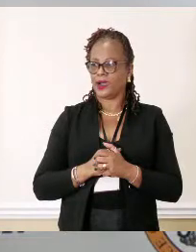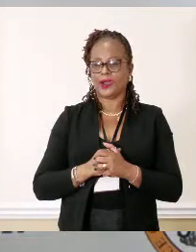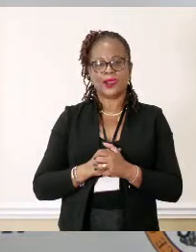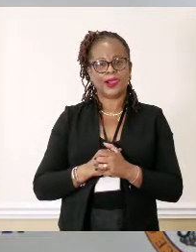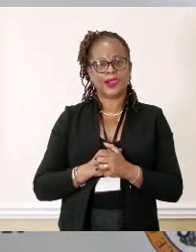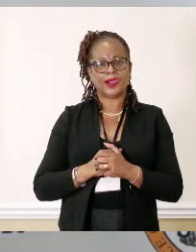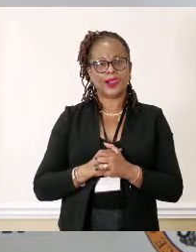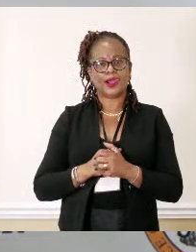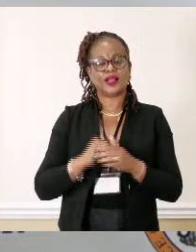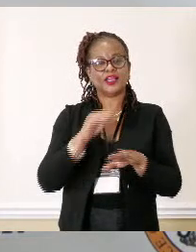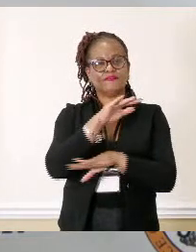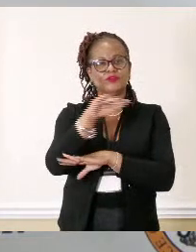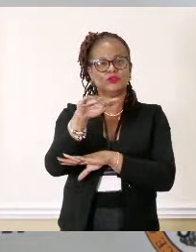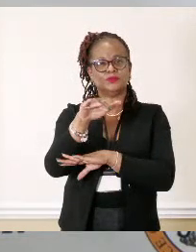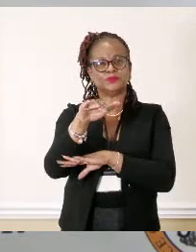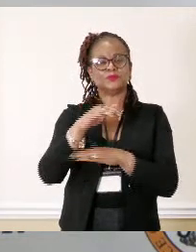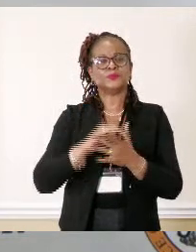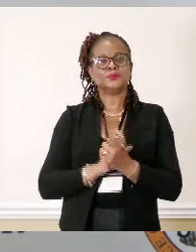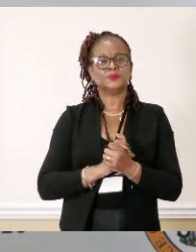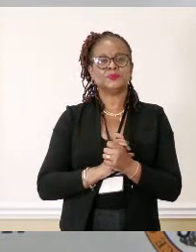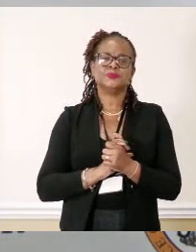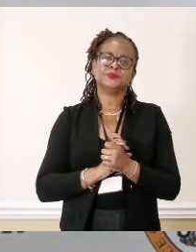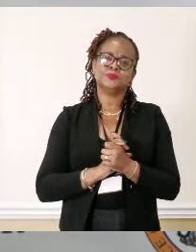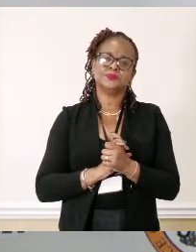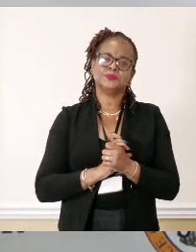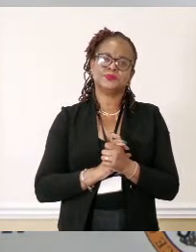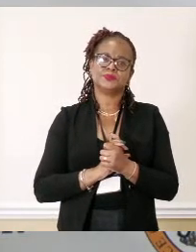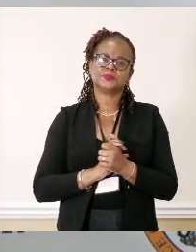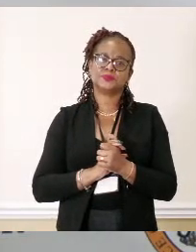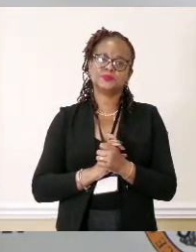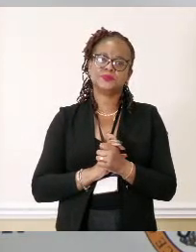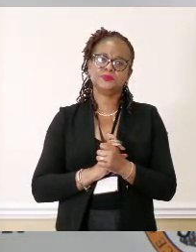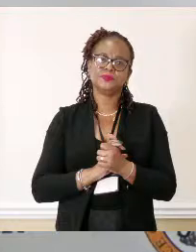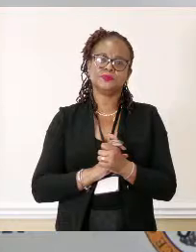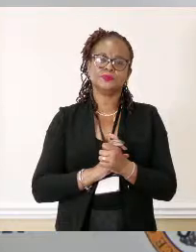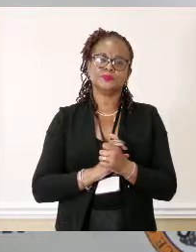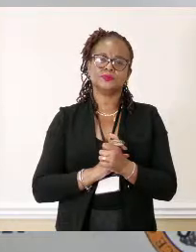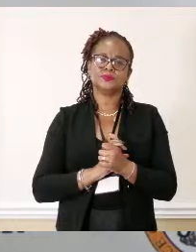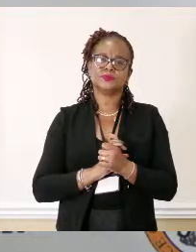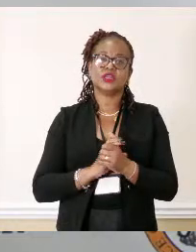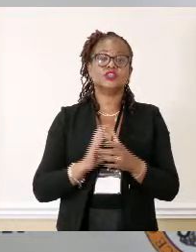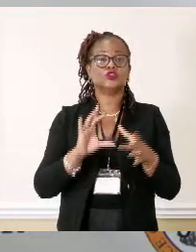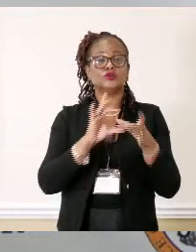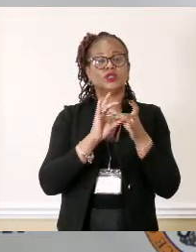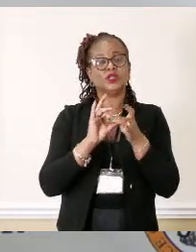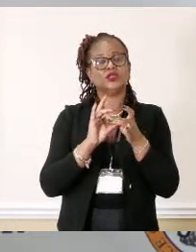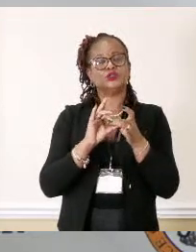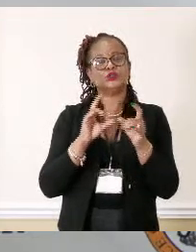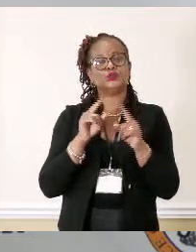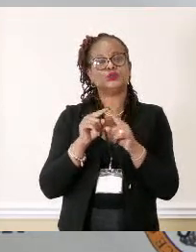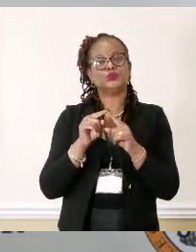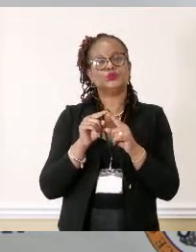Good afternoon, everyone. I can answer that question. Go ahead. So, as it relates